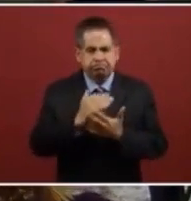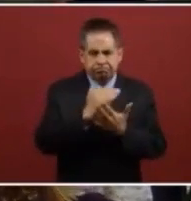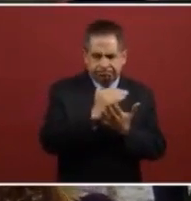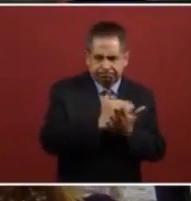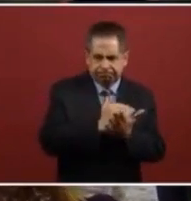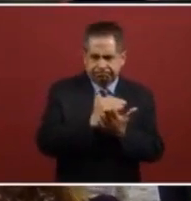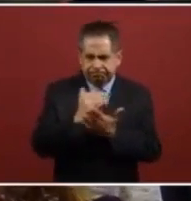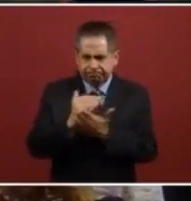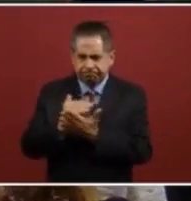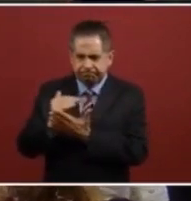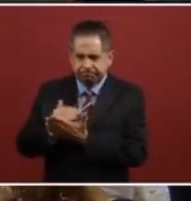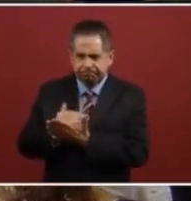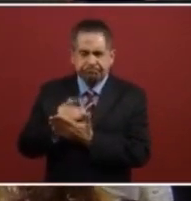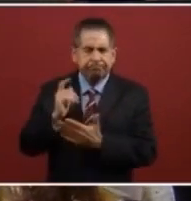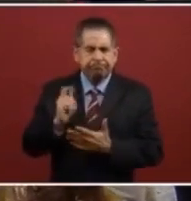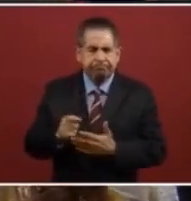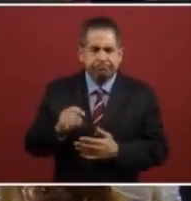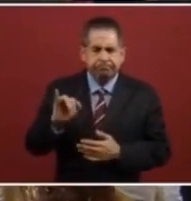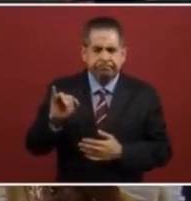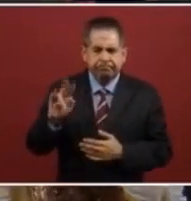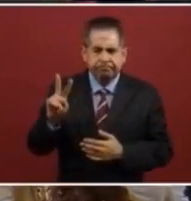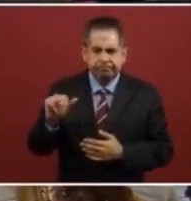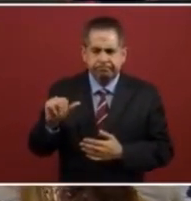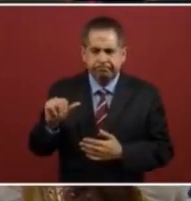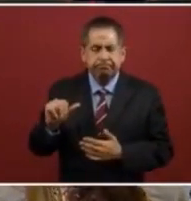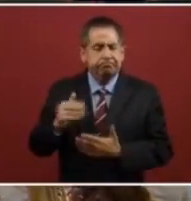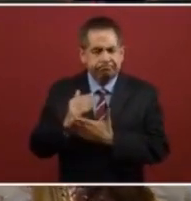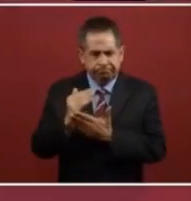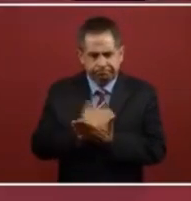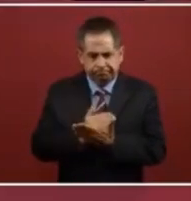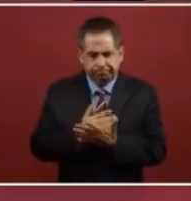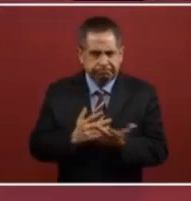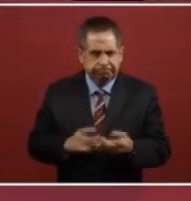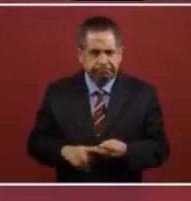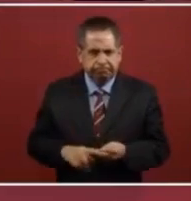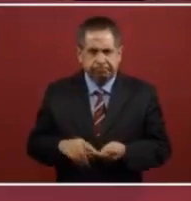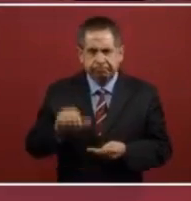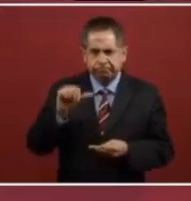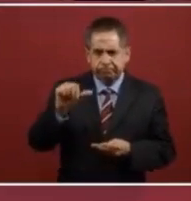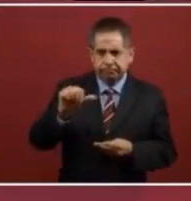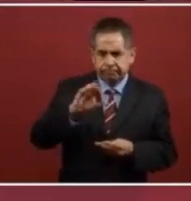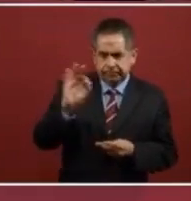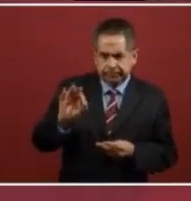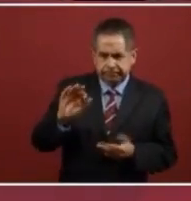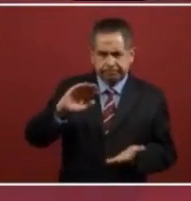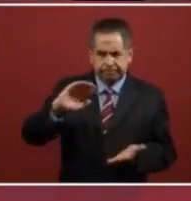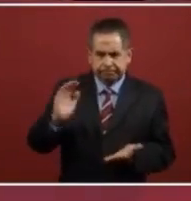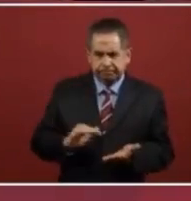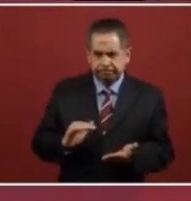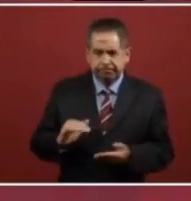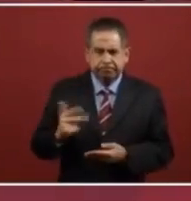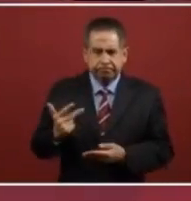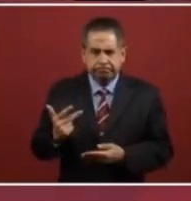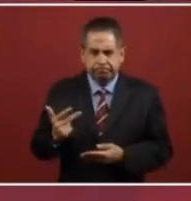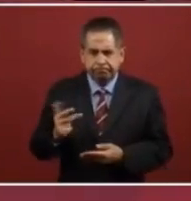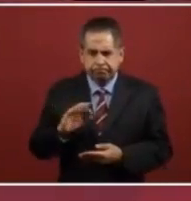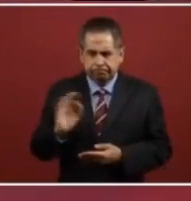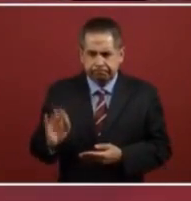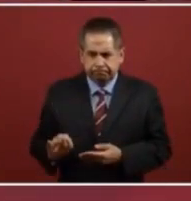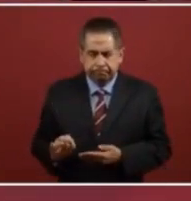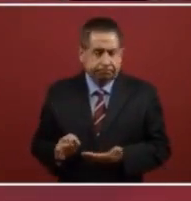380 kilometers. El That's IVA where the del IVA 16 al 8%. was,